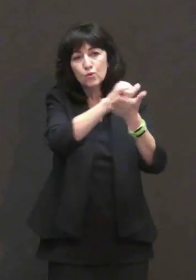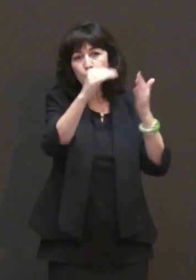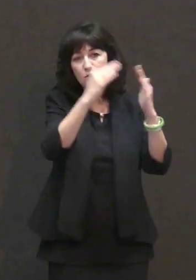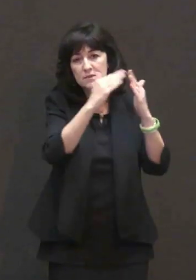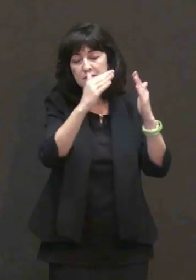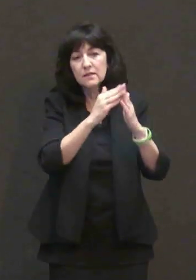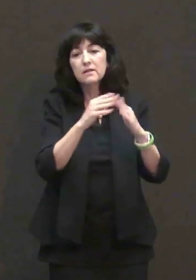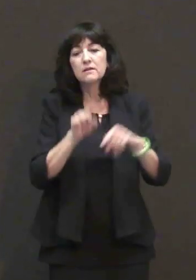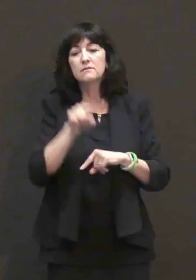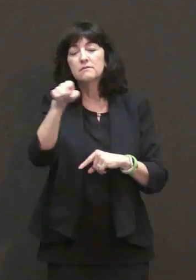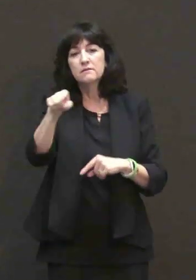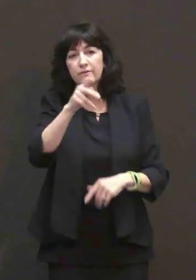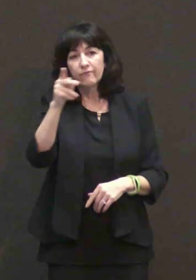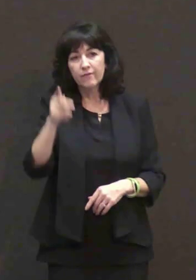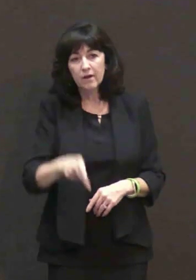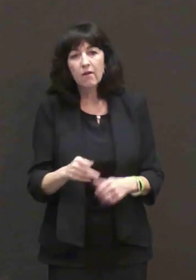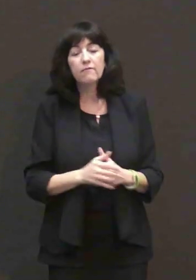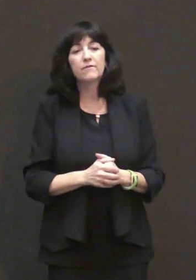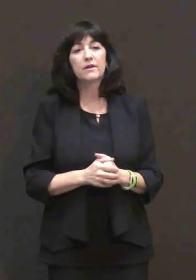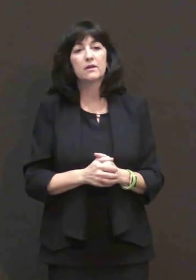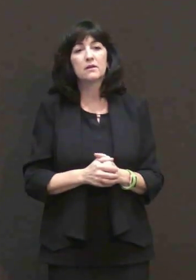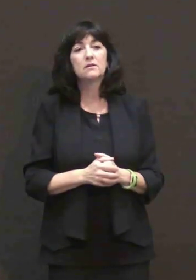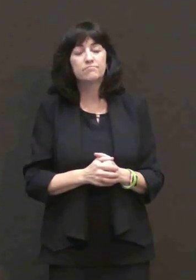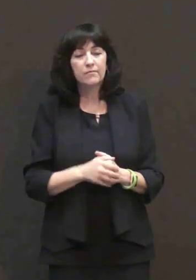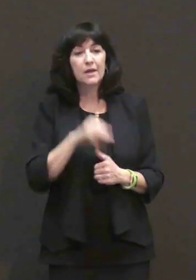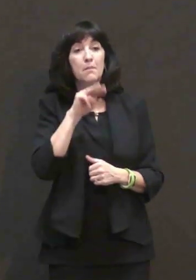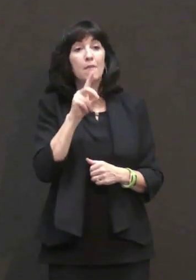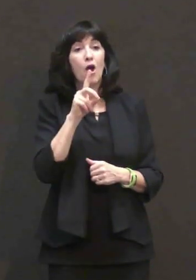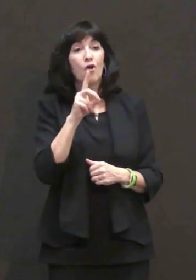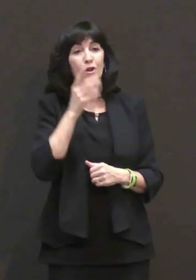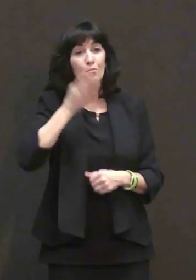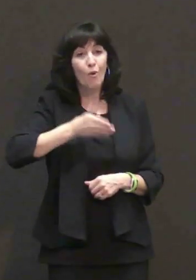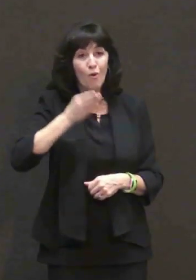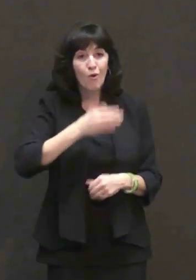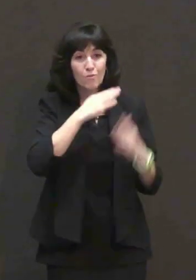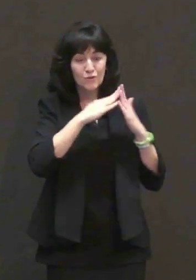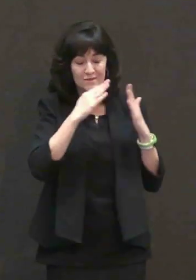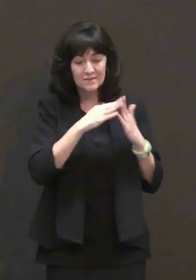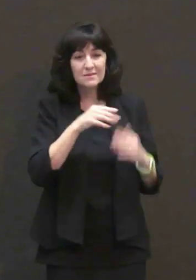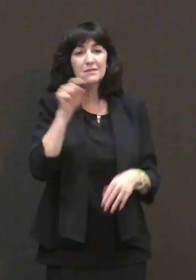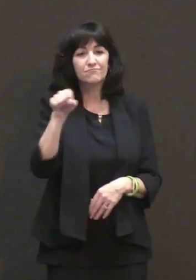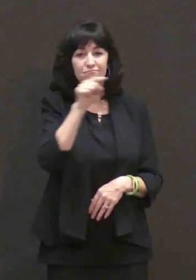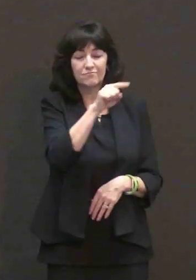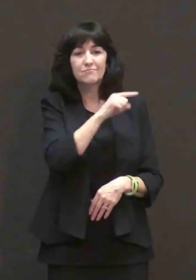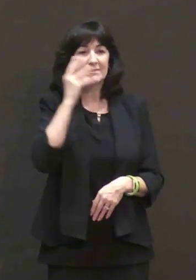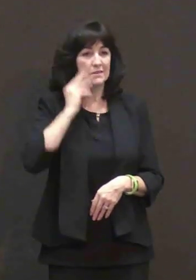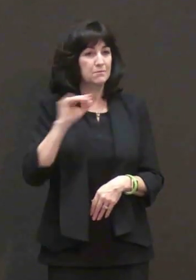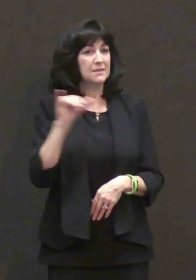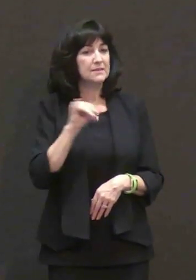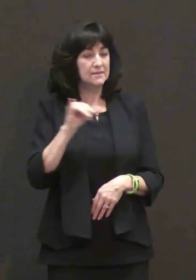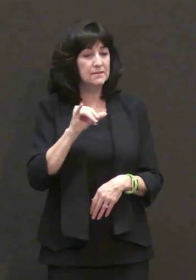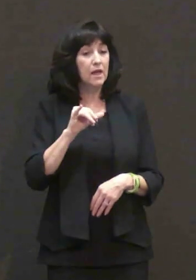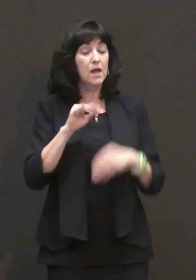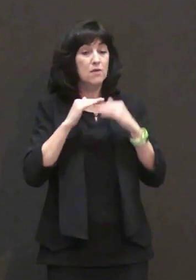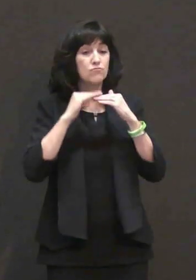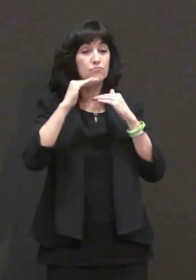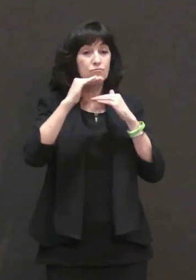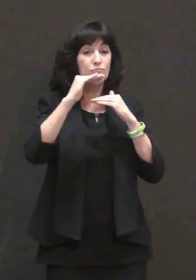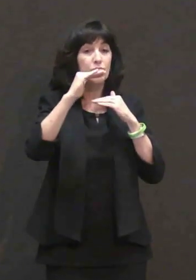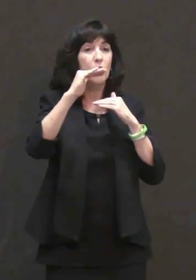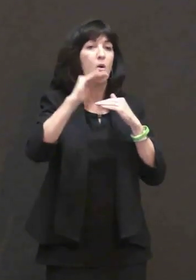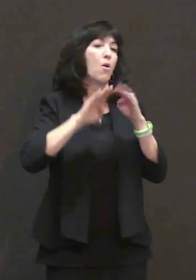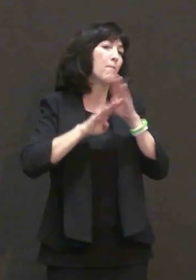line in Philadelphia, and even Baltimore, Washington. So 496 cases in Newcastle County,